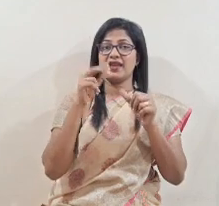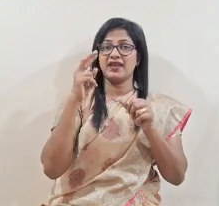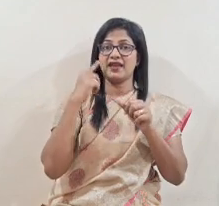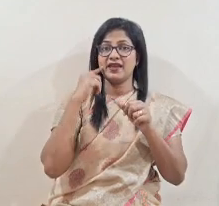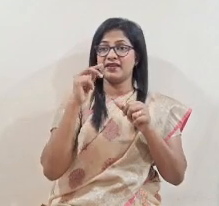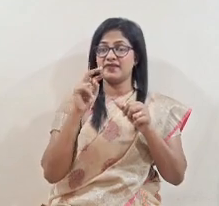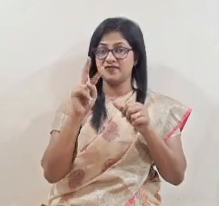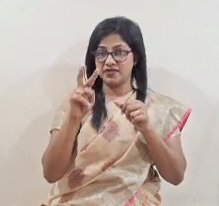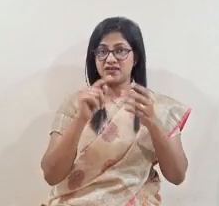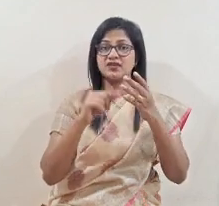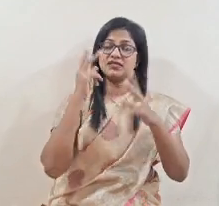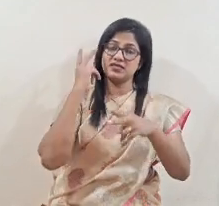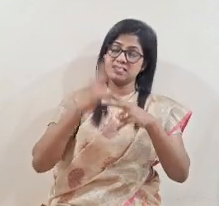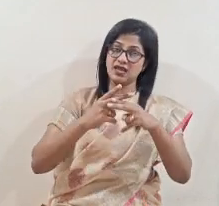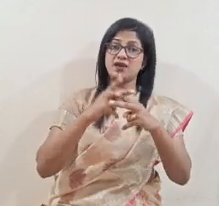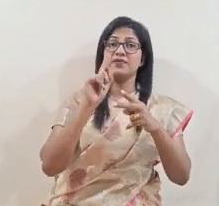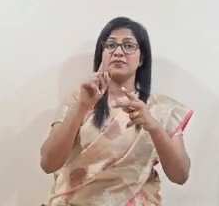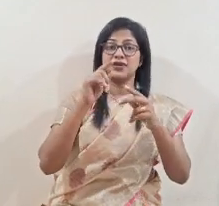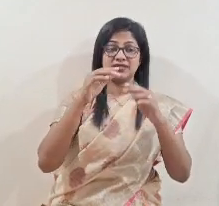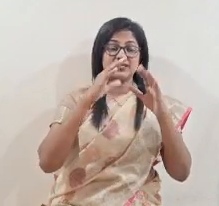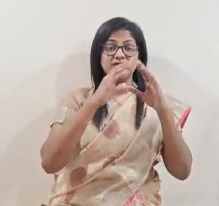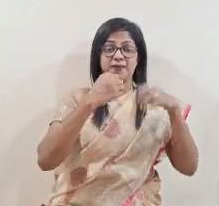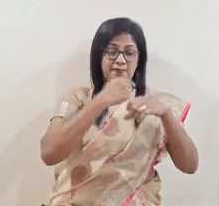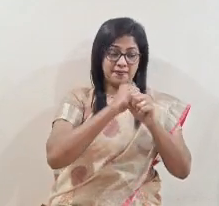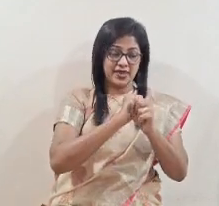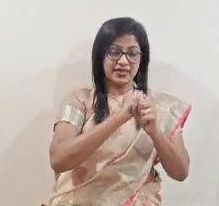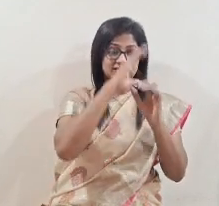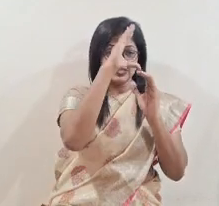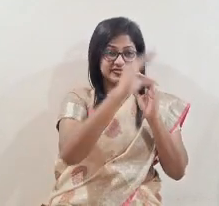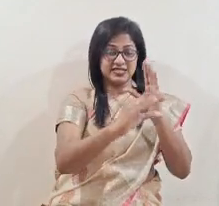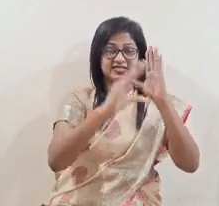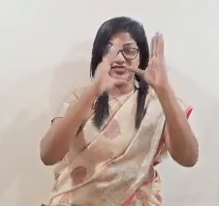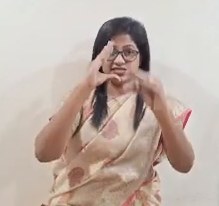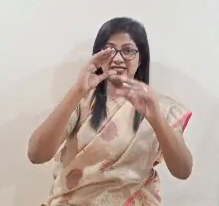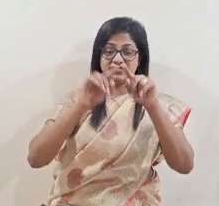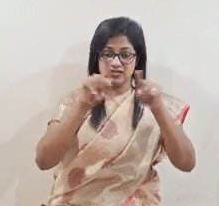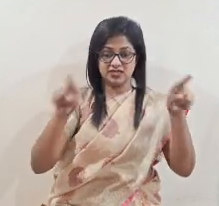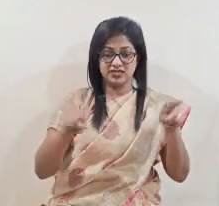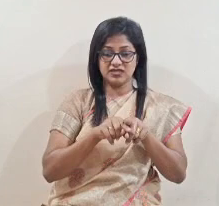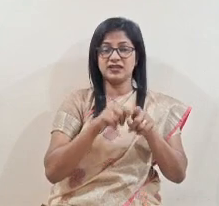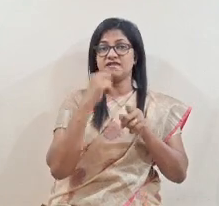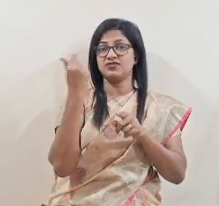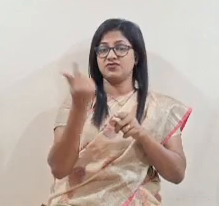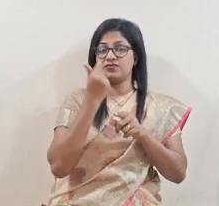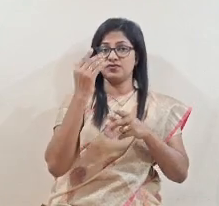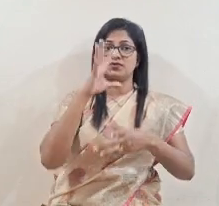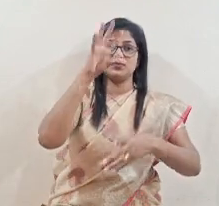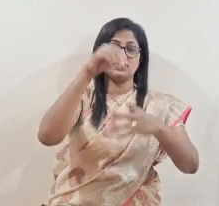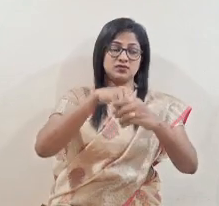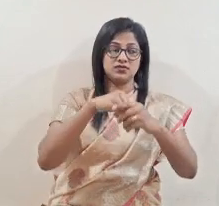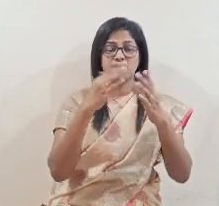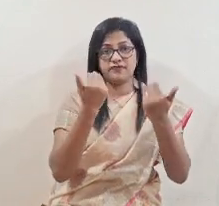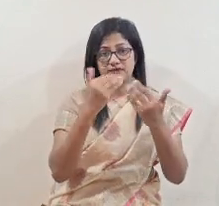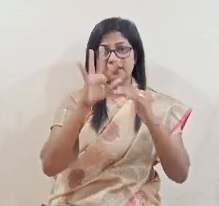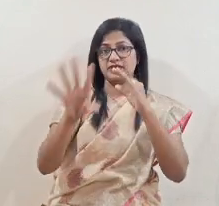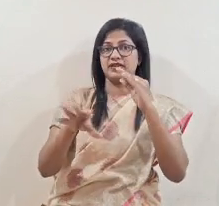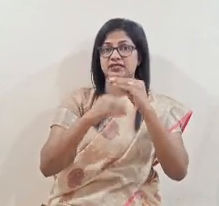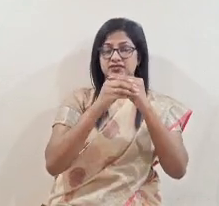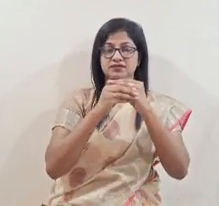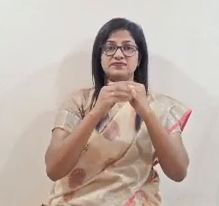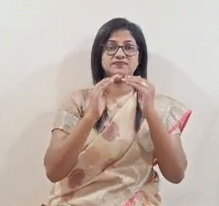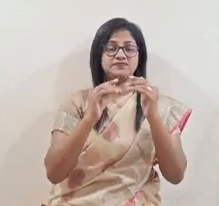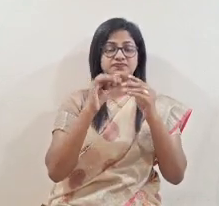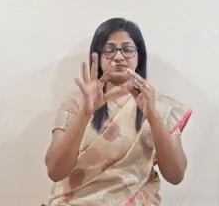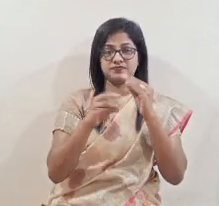additional parameter, and we can develop a new PTAL from it. So the standard PTAL tool only provides us